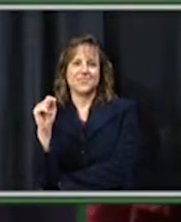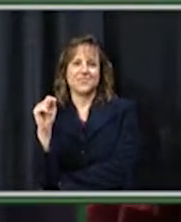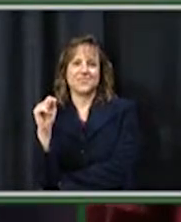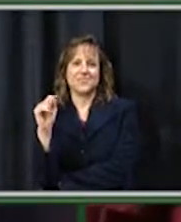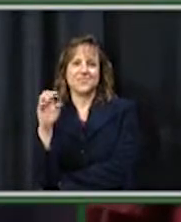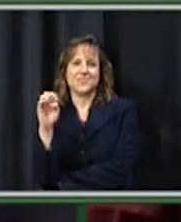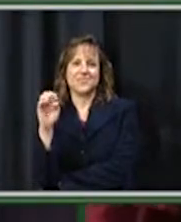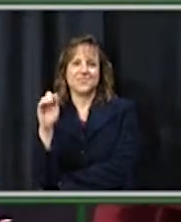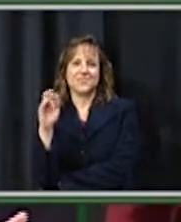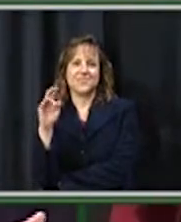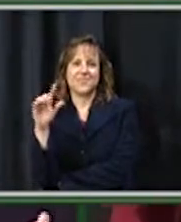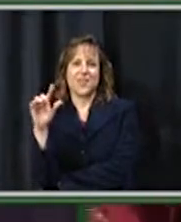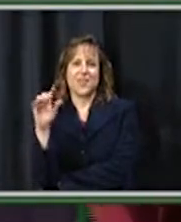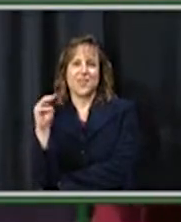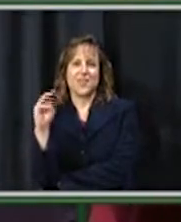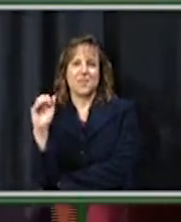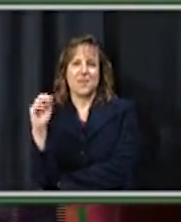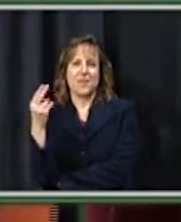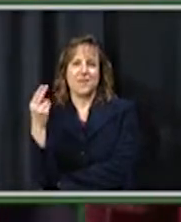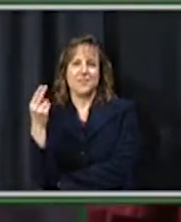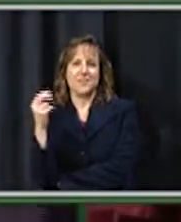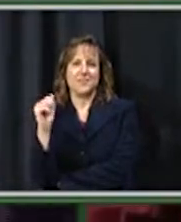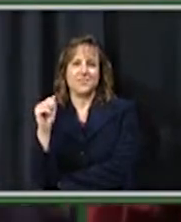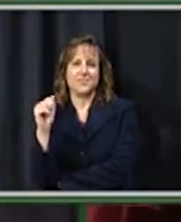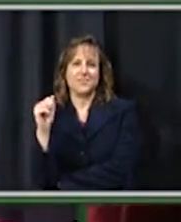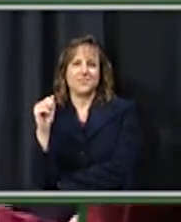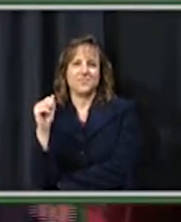Earl Ma.